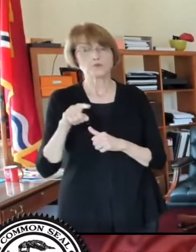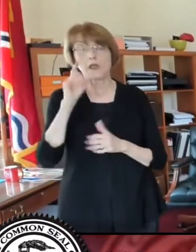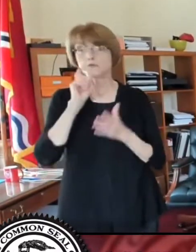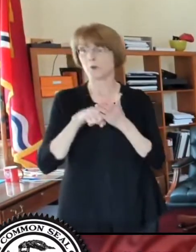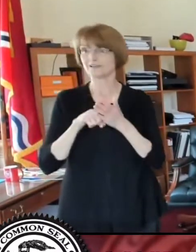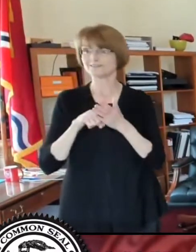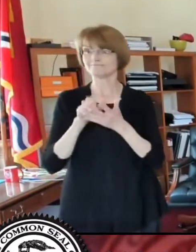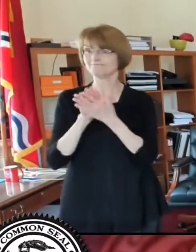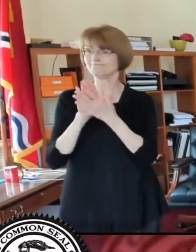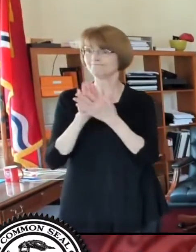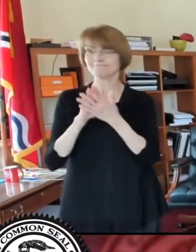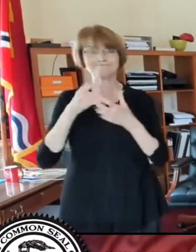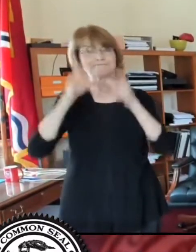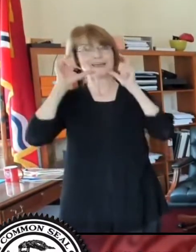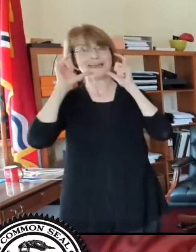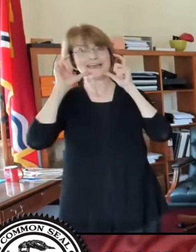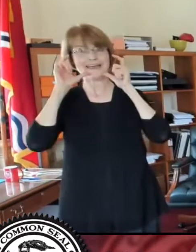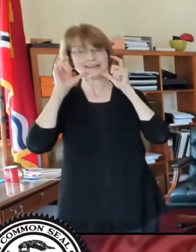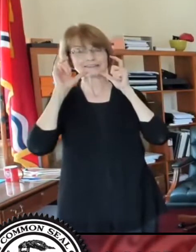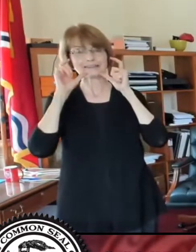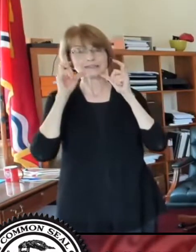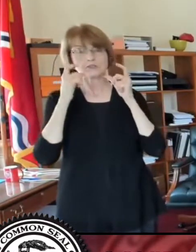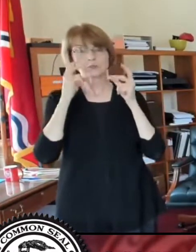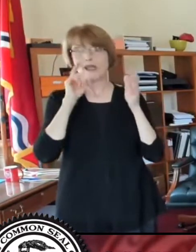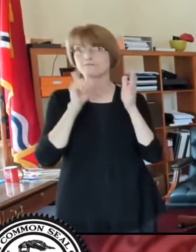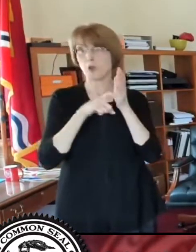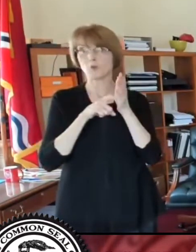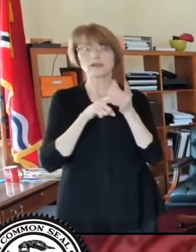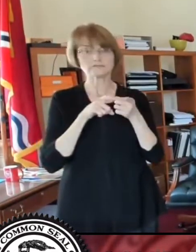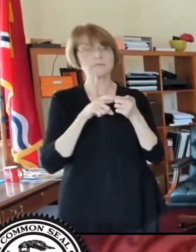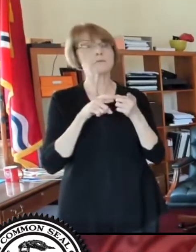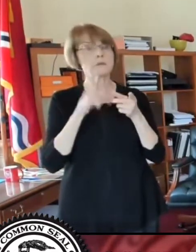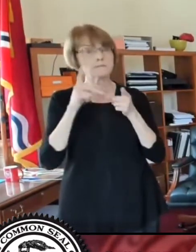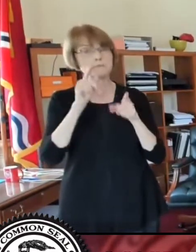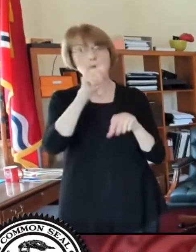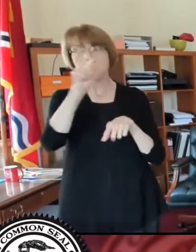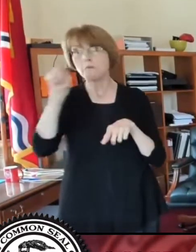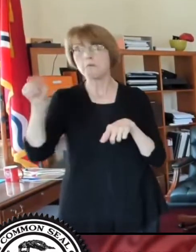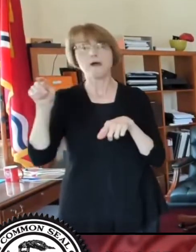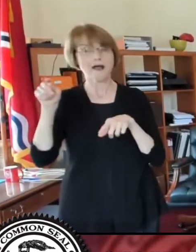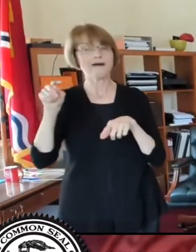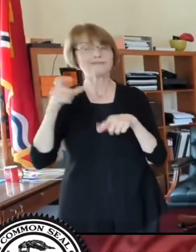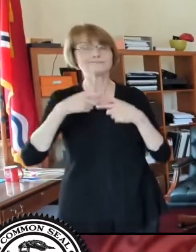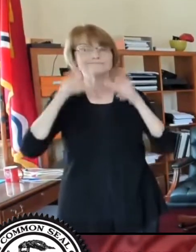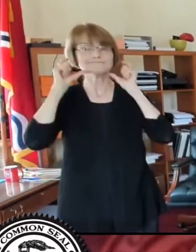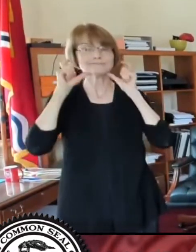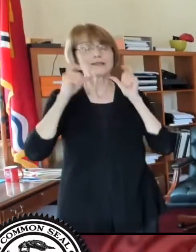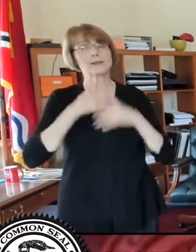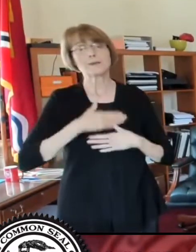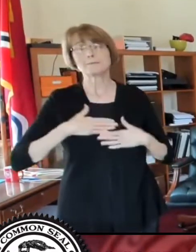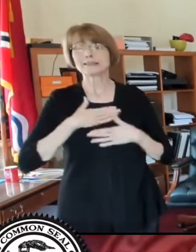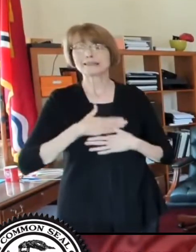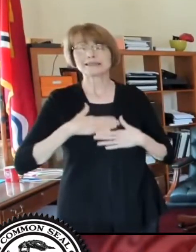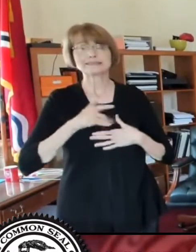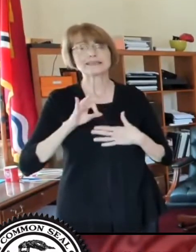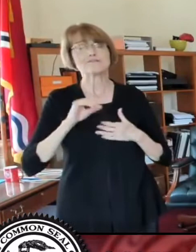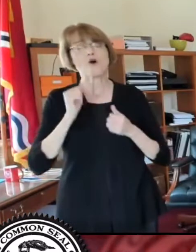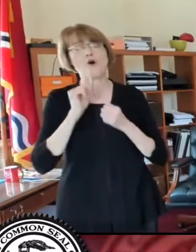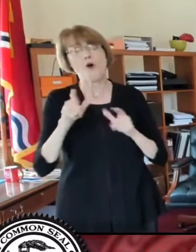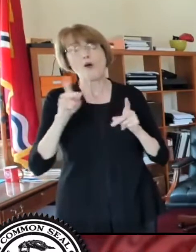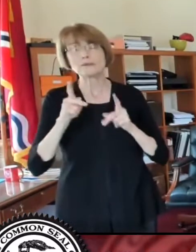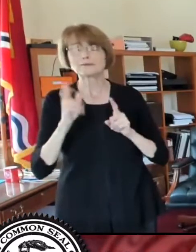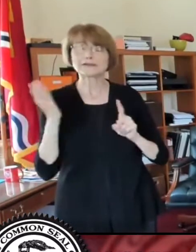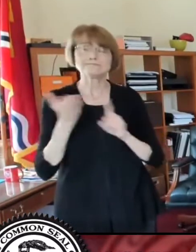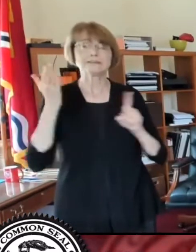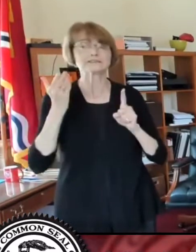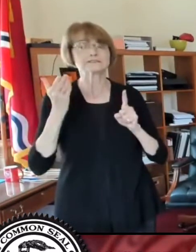because I see when I am walking around that you're also wearing your mask. So please, if we can just get everybody to do